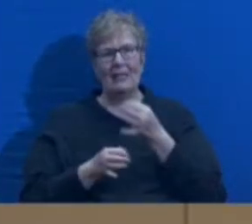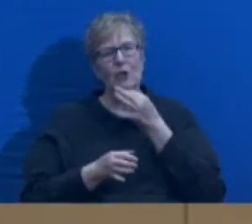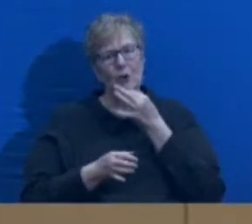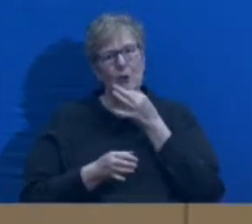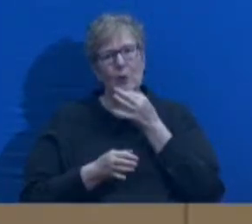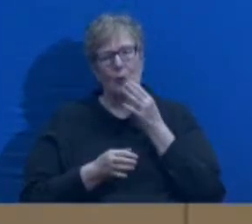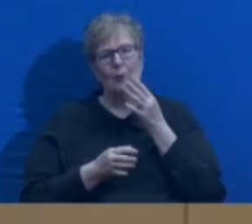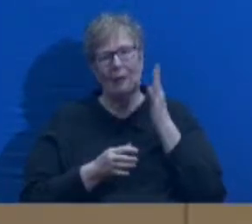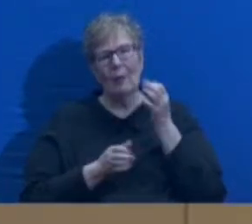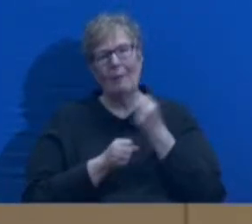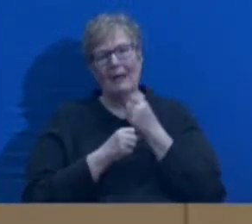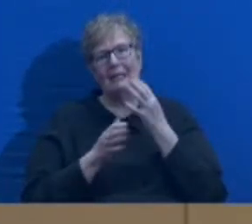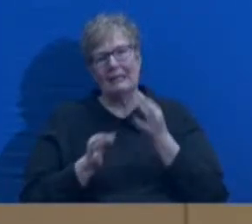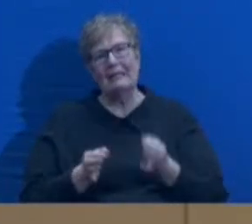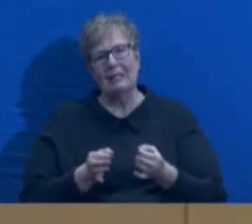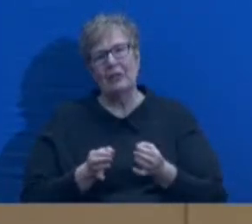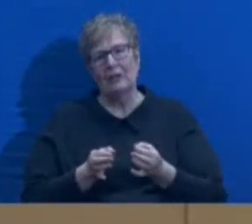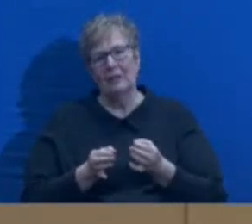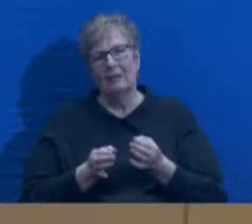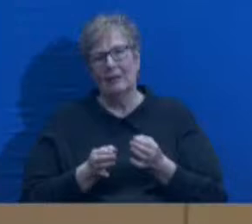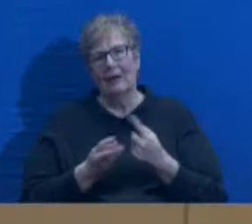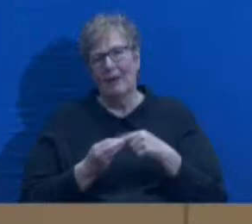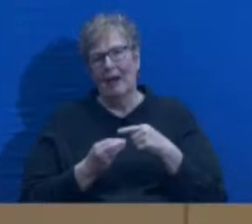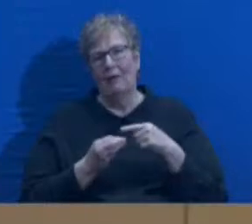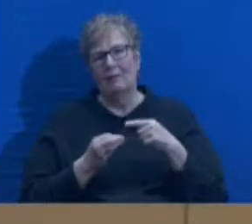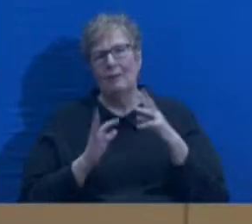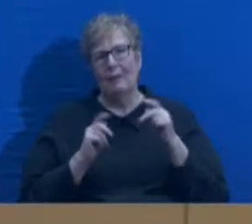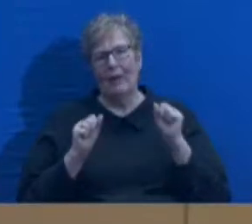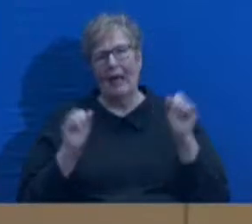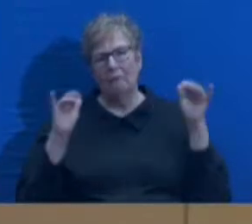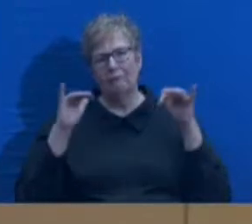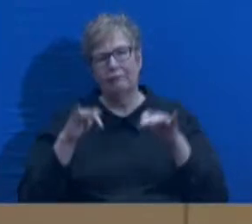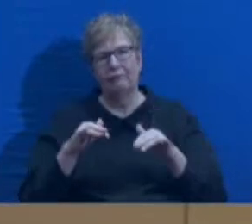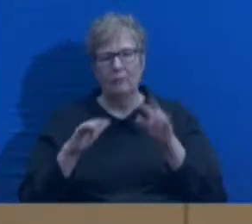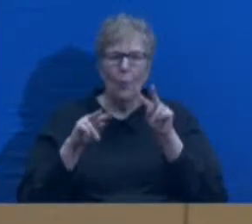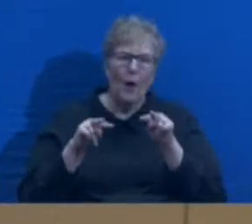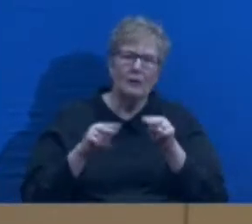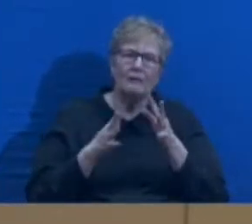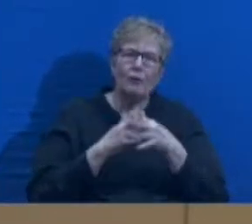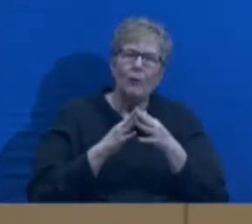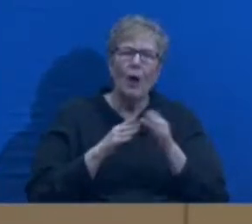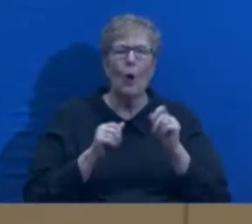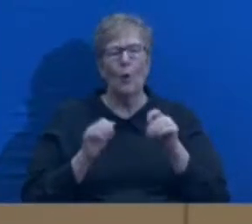quickly about any plans on spectators in the stands.